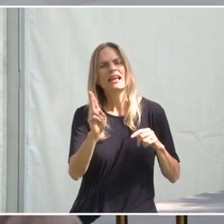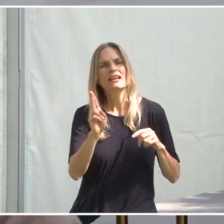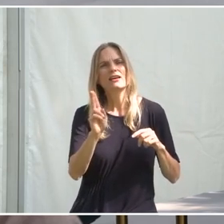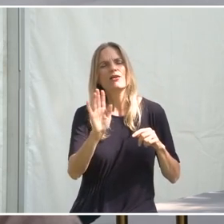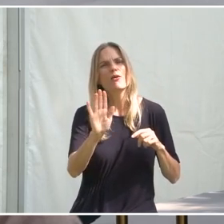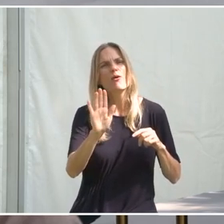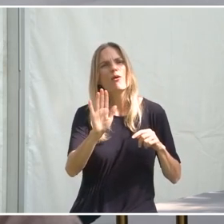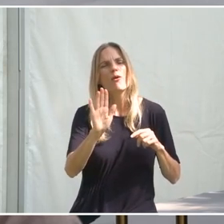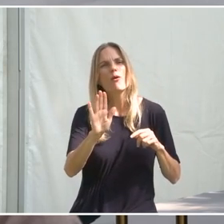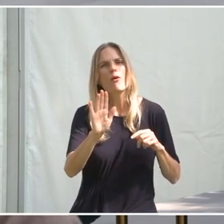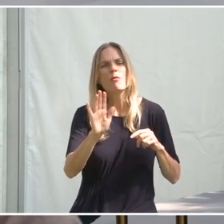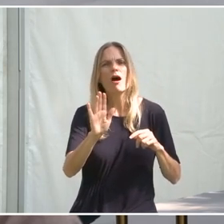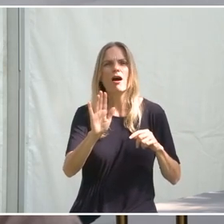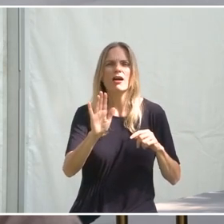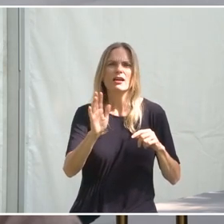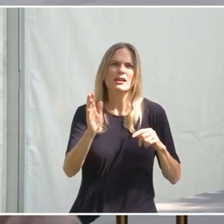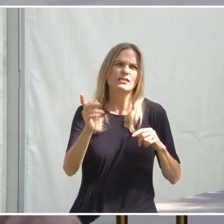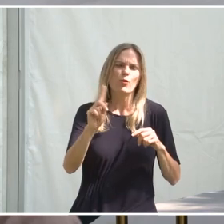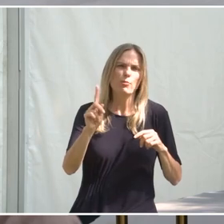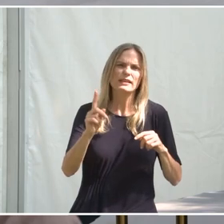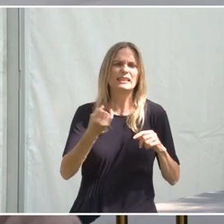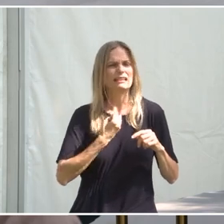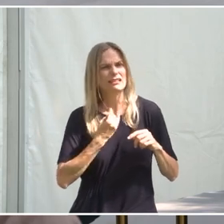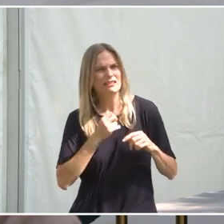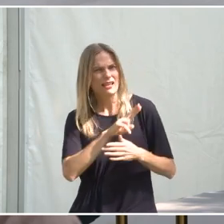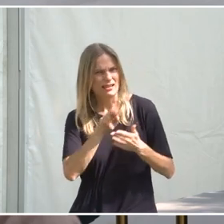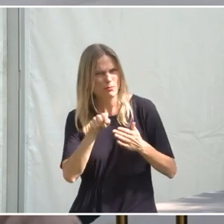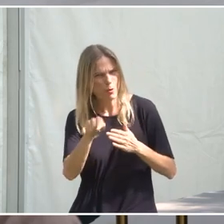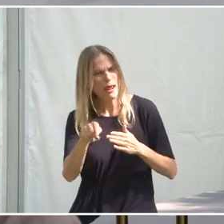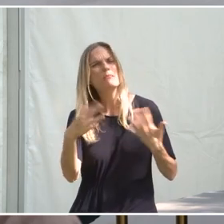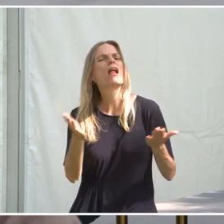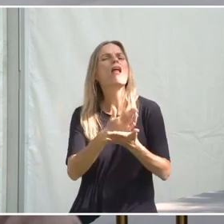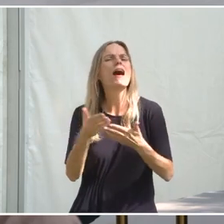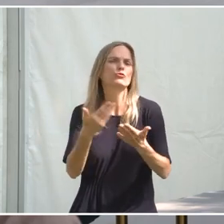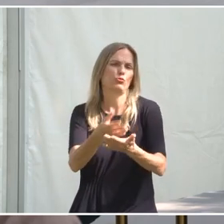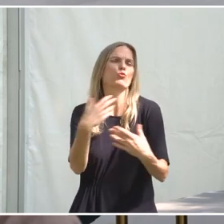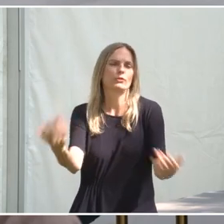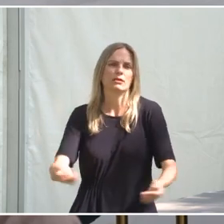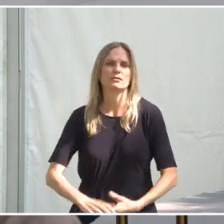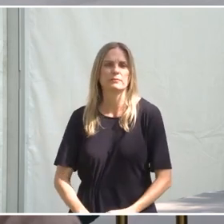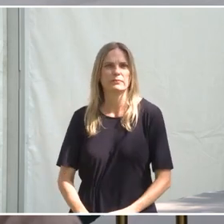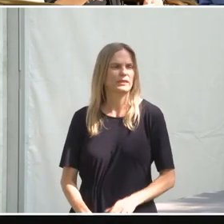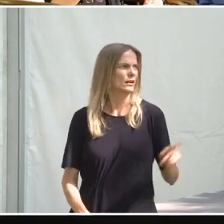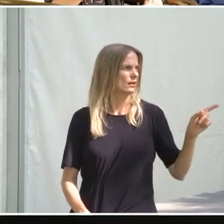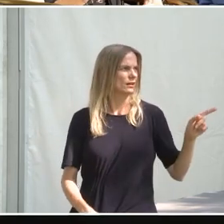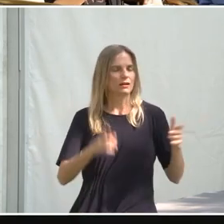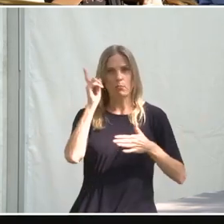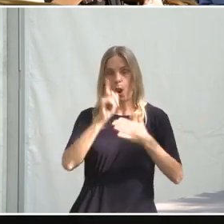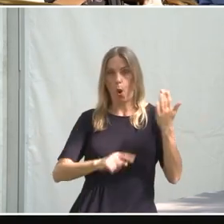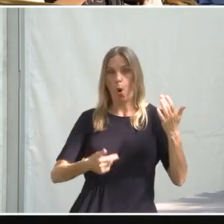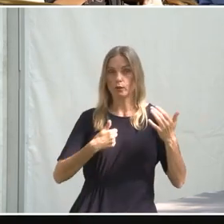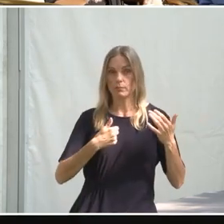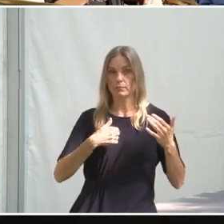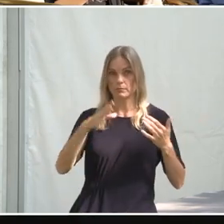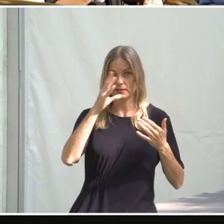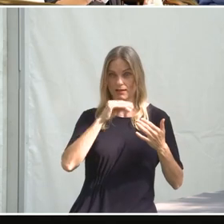identity challenges while also preventing further isolation? Wow. I'm not sure I can remember the exact phrasing